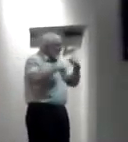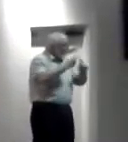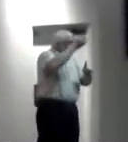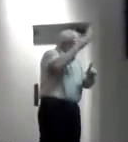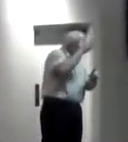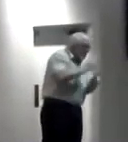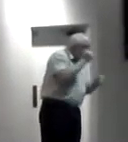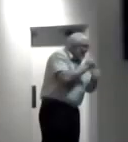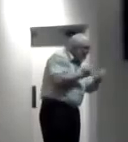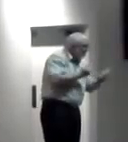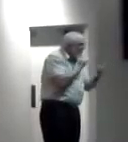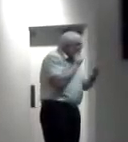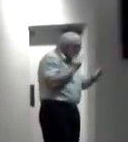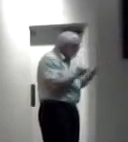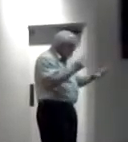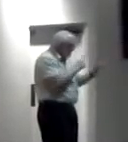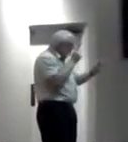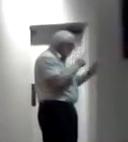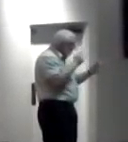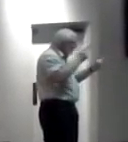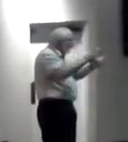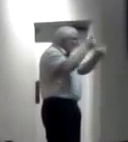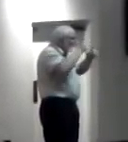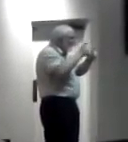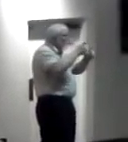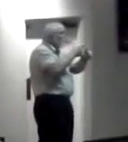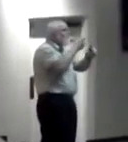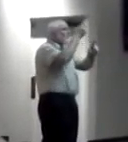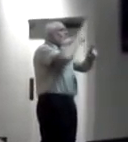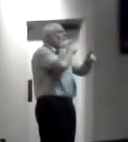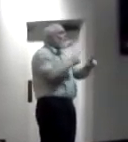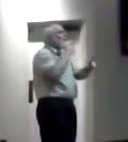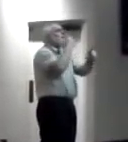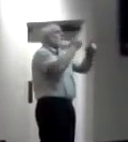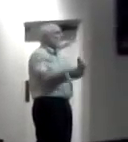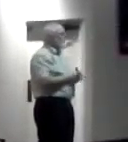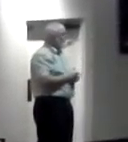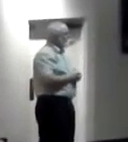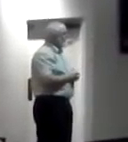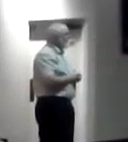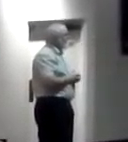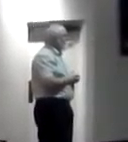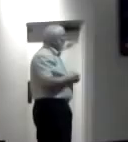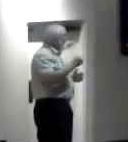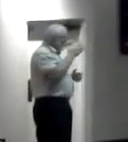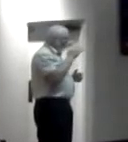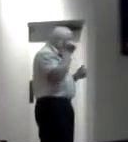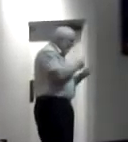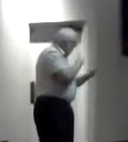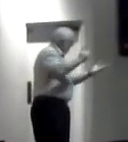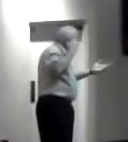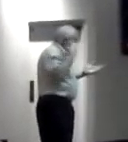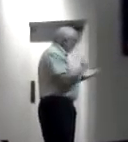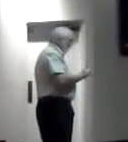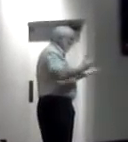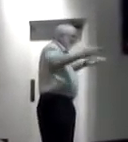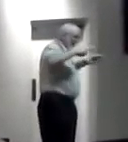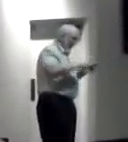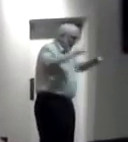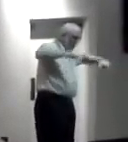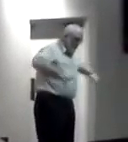Every good and perfect gift is from the Lord, the Scripture says. Is that not so? I mean, everything that good happens in your life